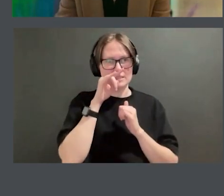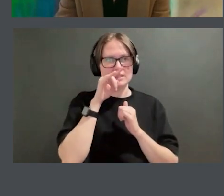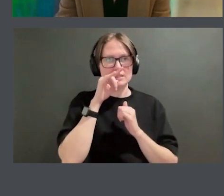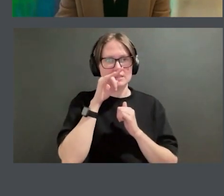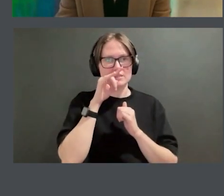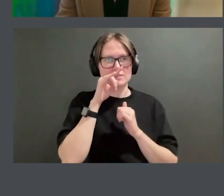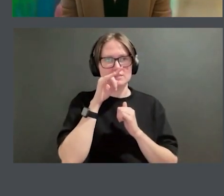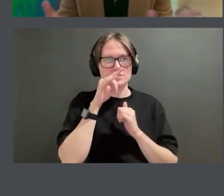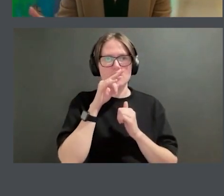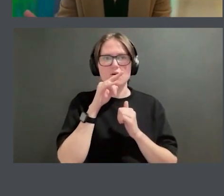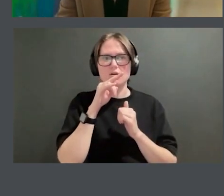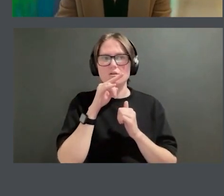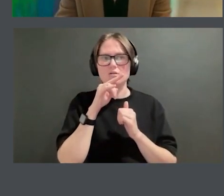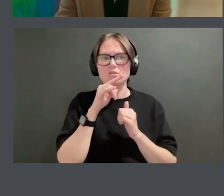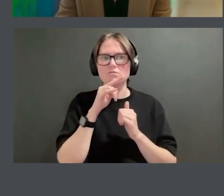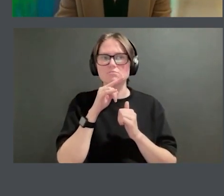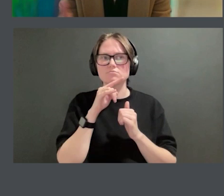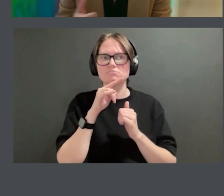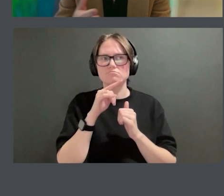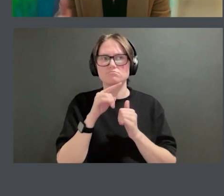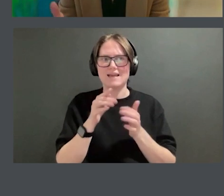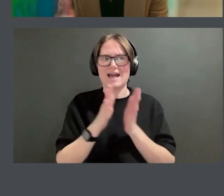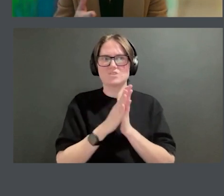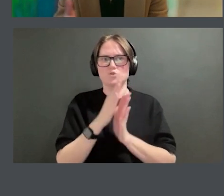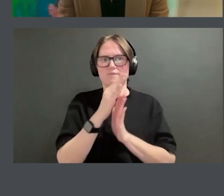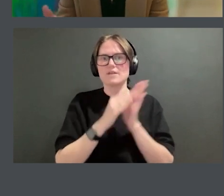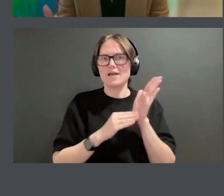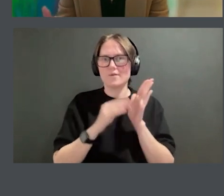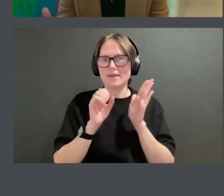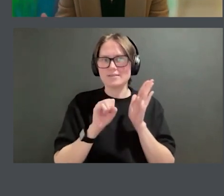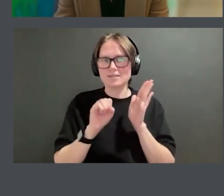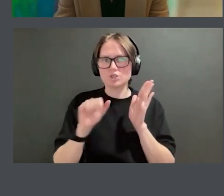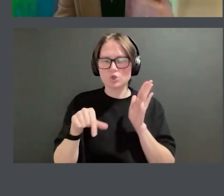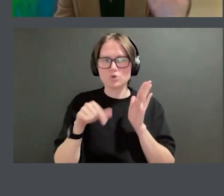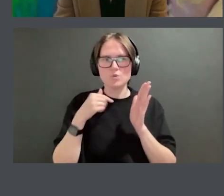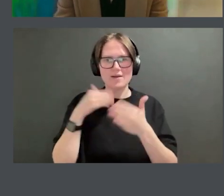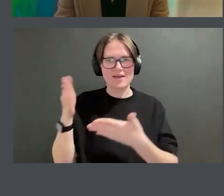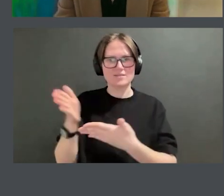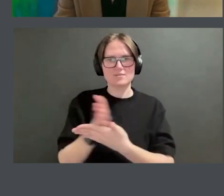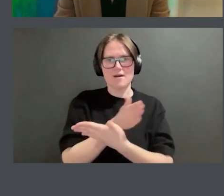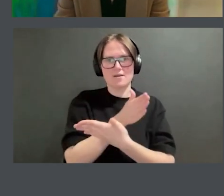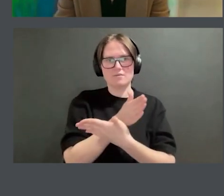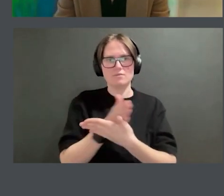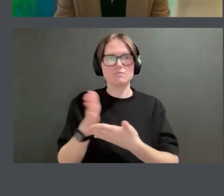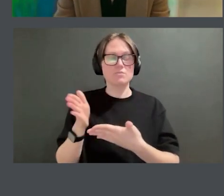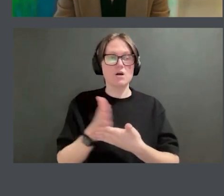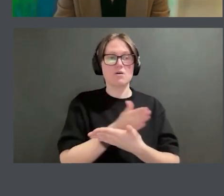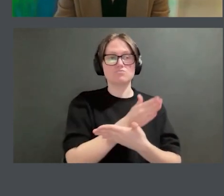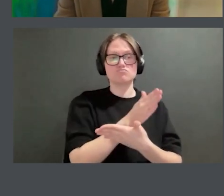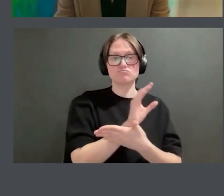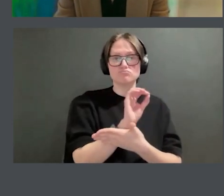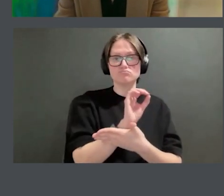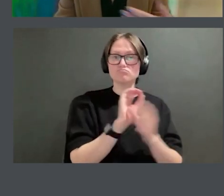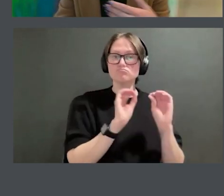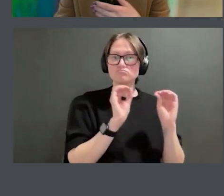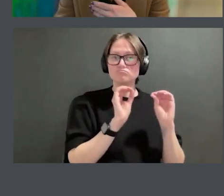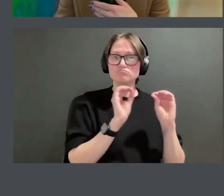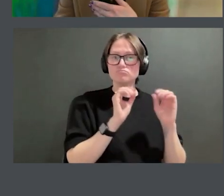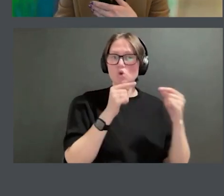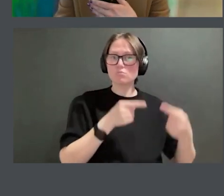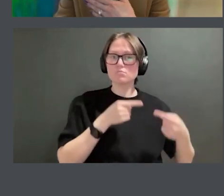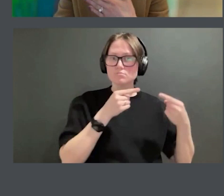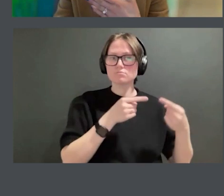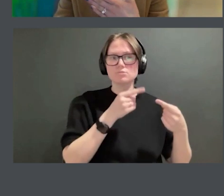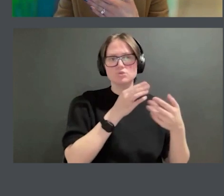asked to fill out the SSQ. So it's on this sliding scale rating of I'm not experiencing any difficulty at all versus